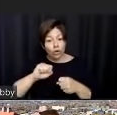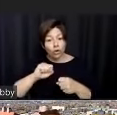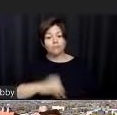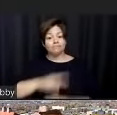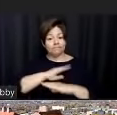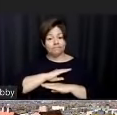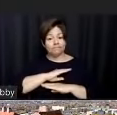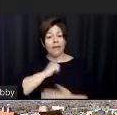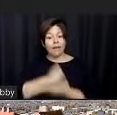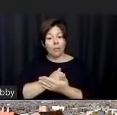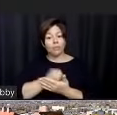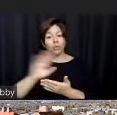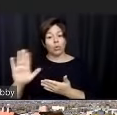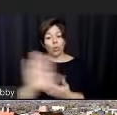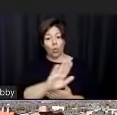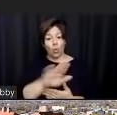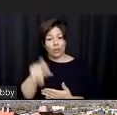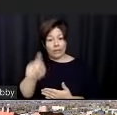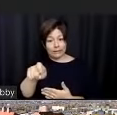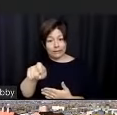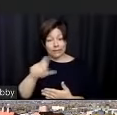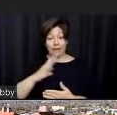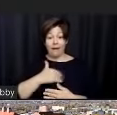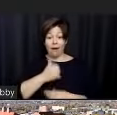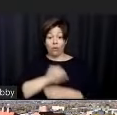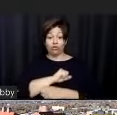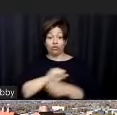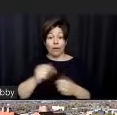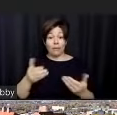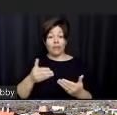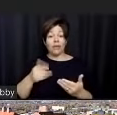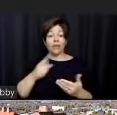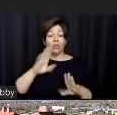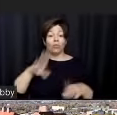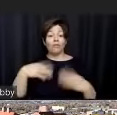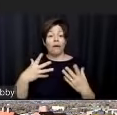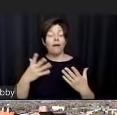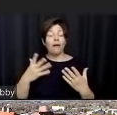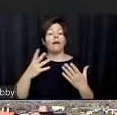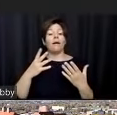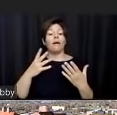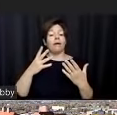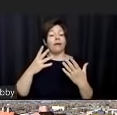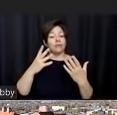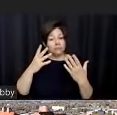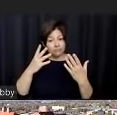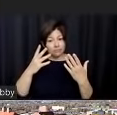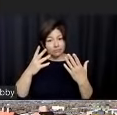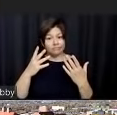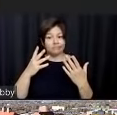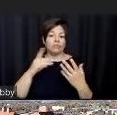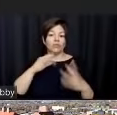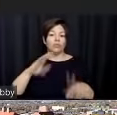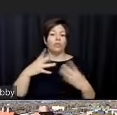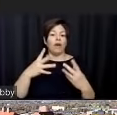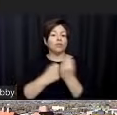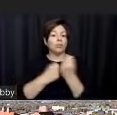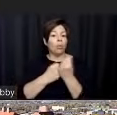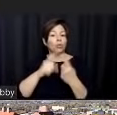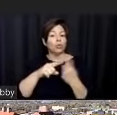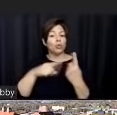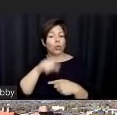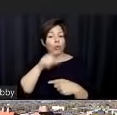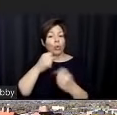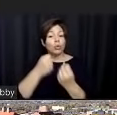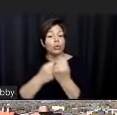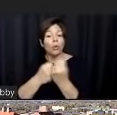needs. Our job at Patton is to provide support to educators serving students with disabilities. We hope to, through the